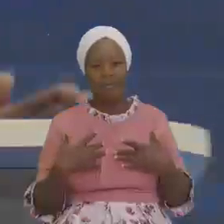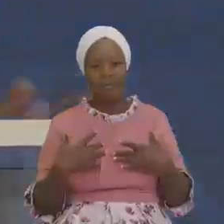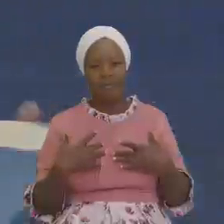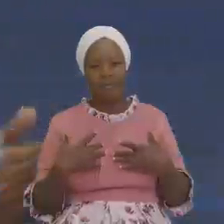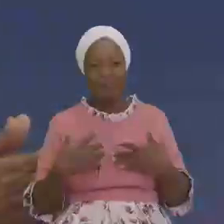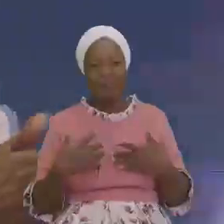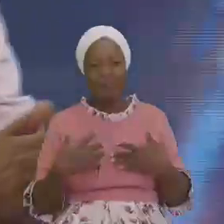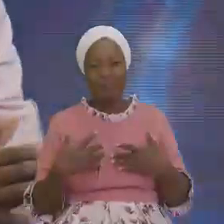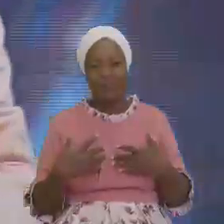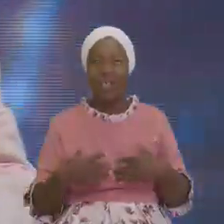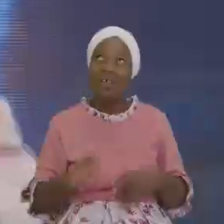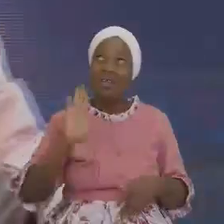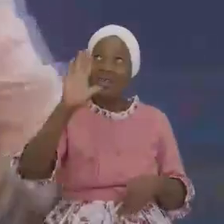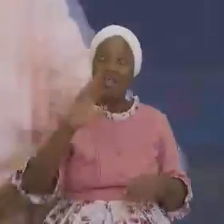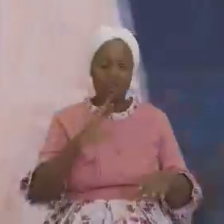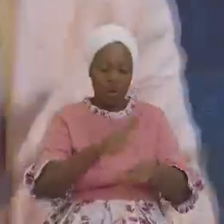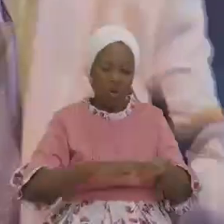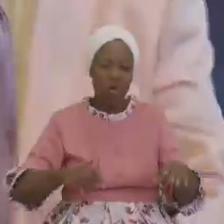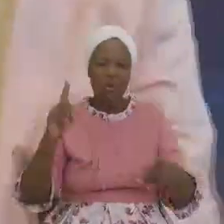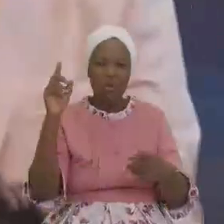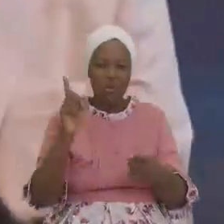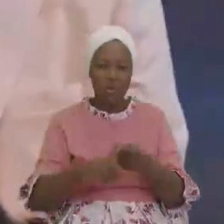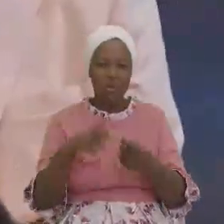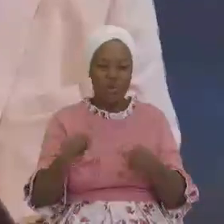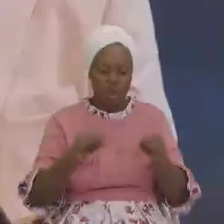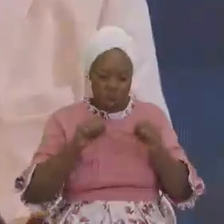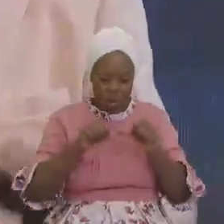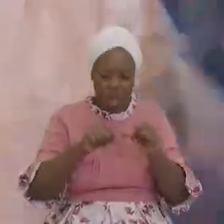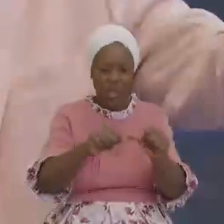His call to the abounding life.